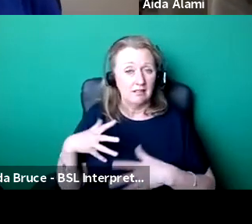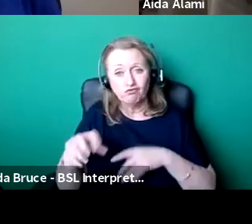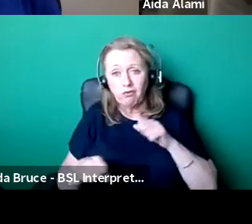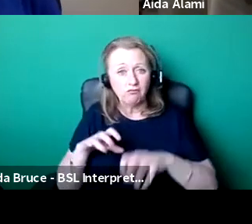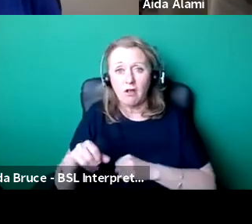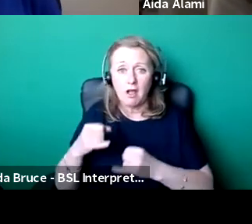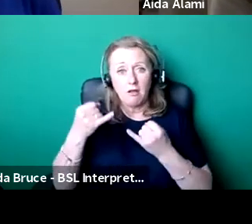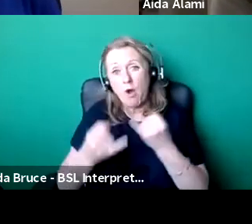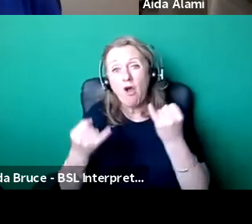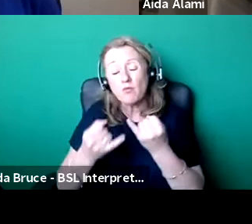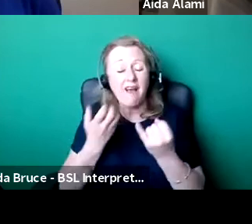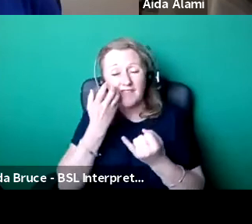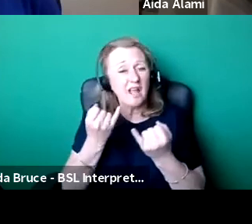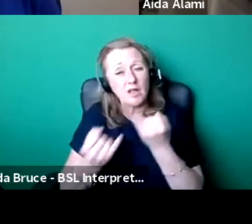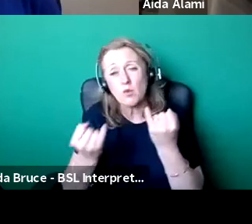and it's getting worse by day.